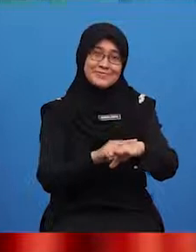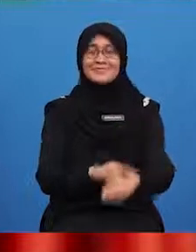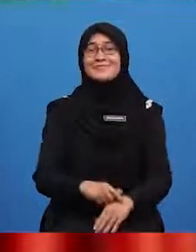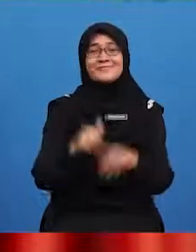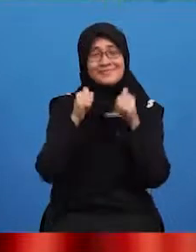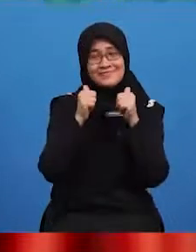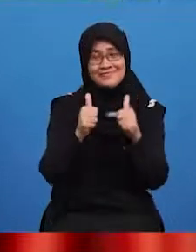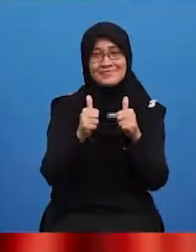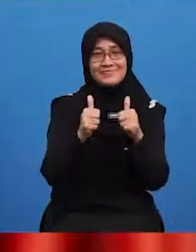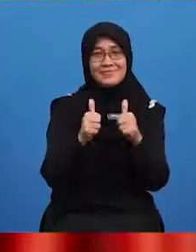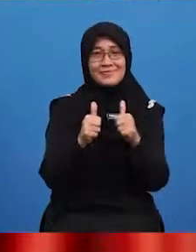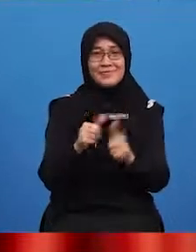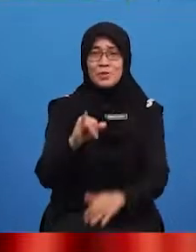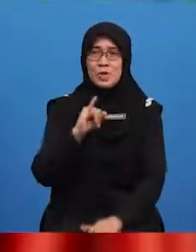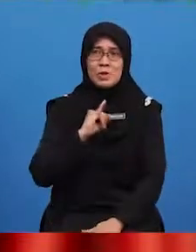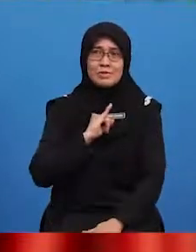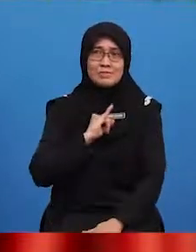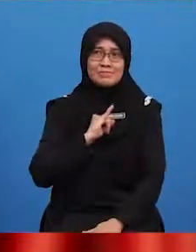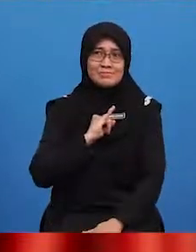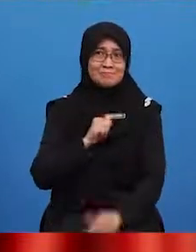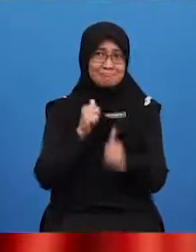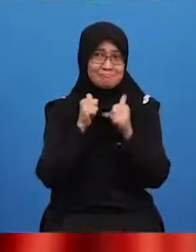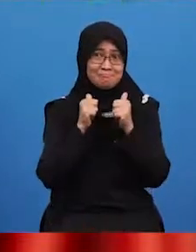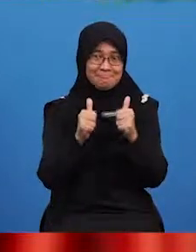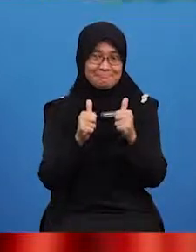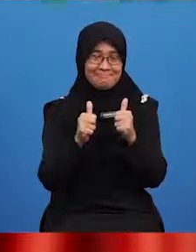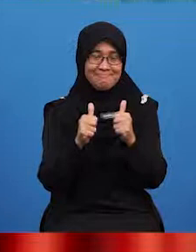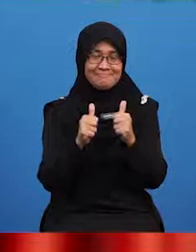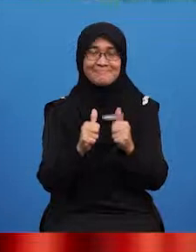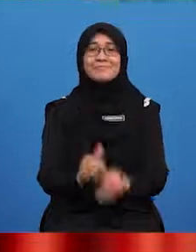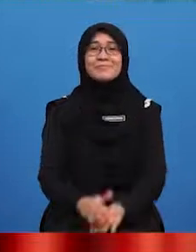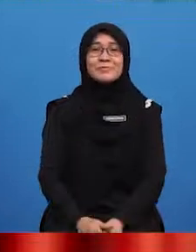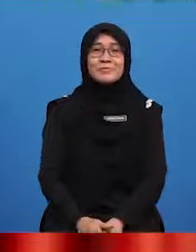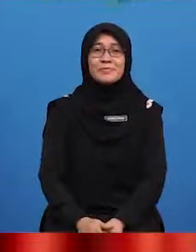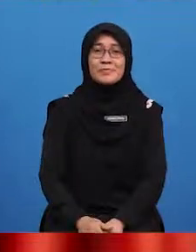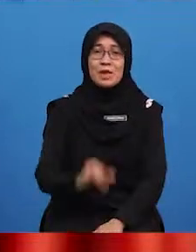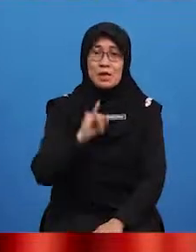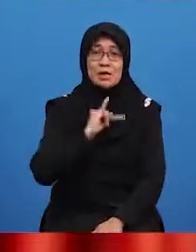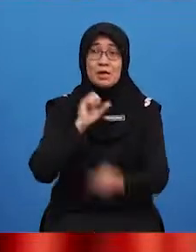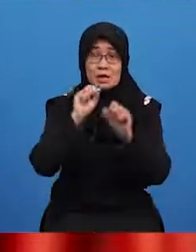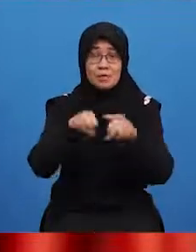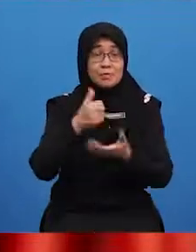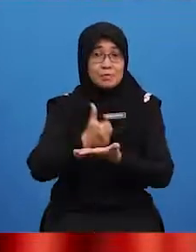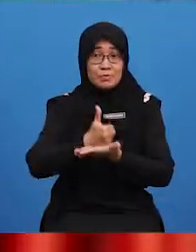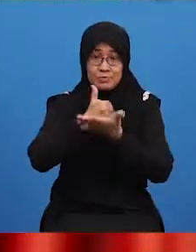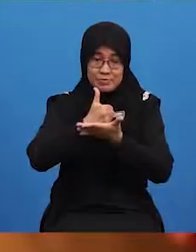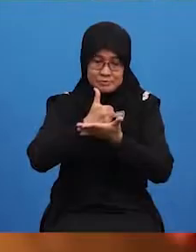Interesting. I am pro in this topic. I'm sure I can help out in this